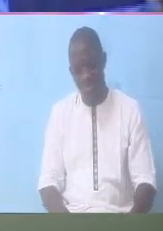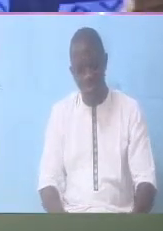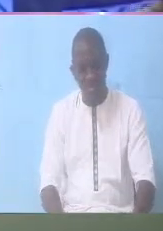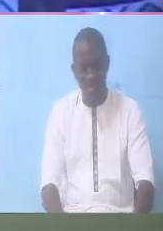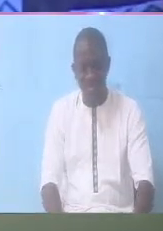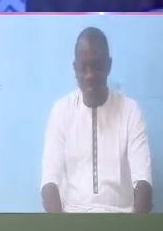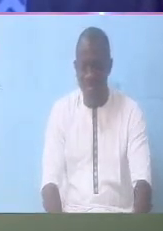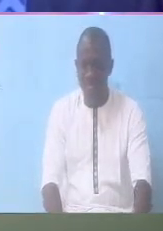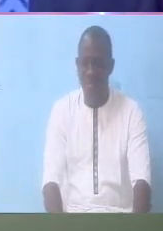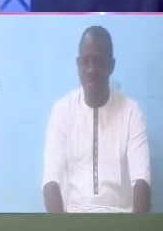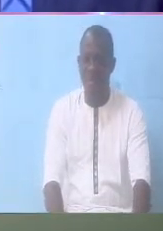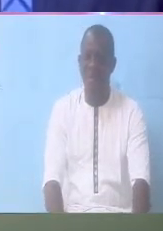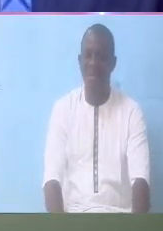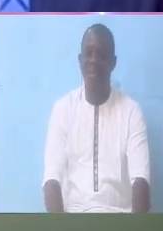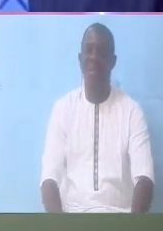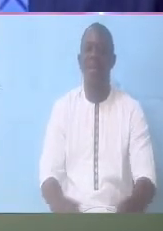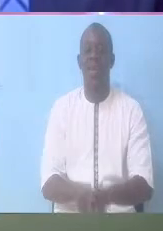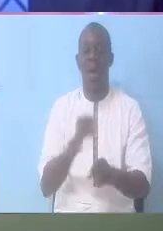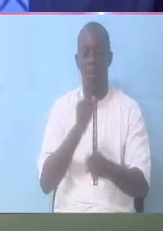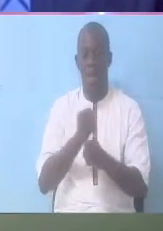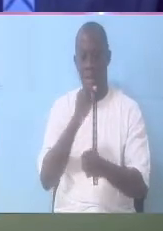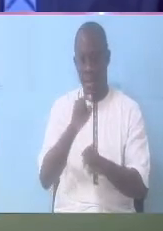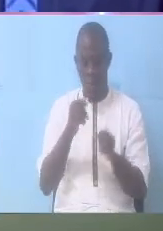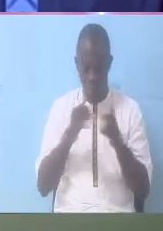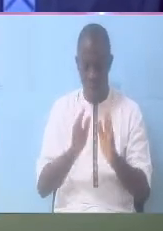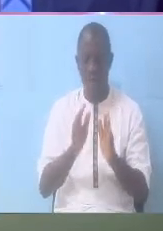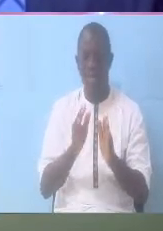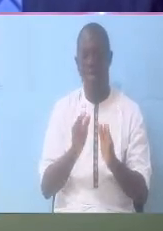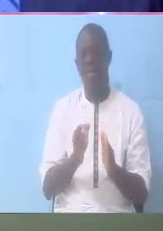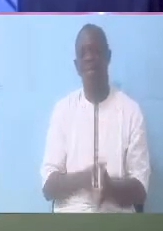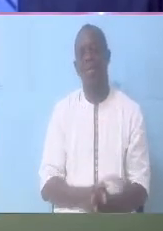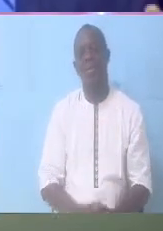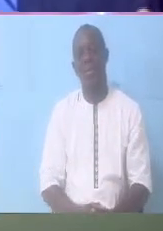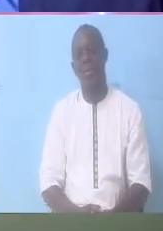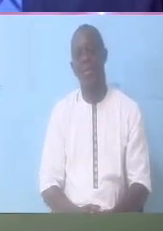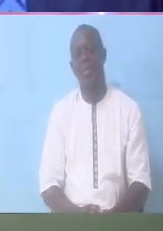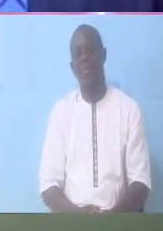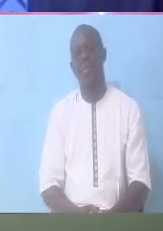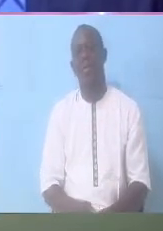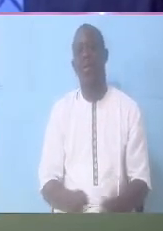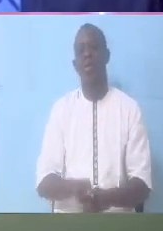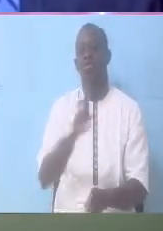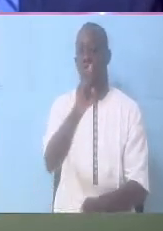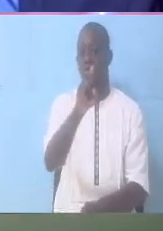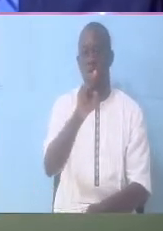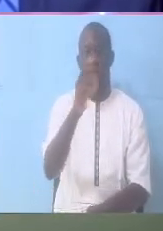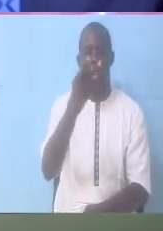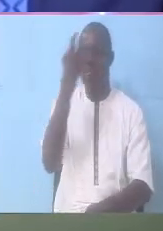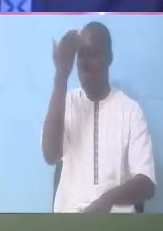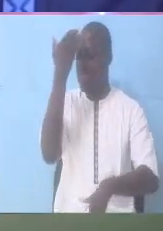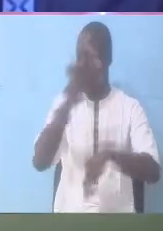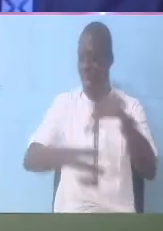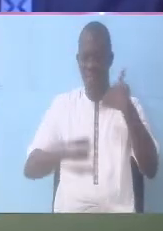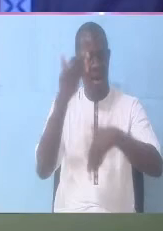Well, put it this way. Yes, sir. You would never